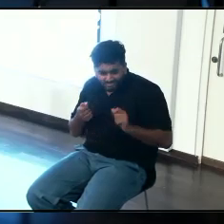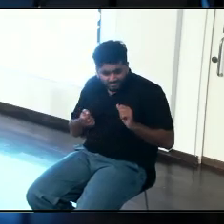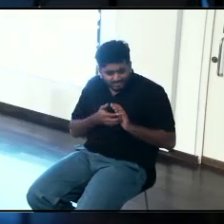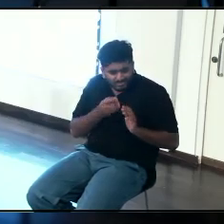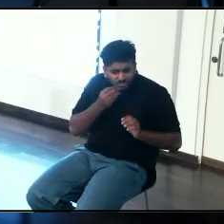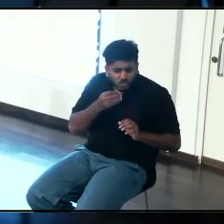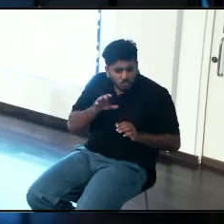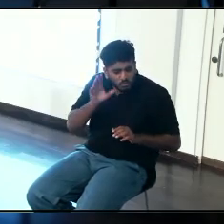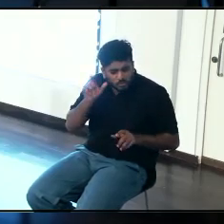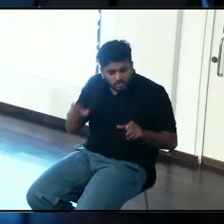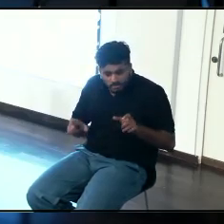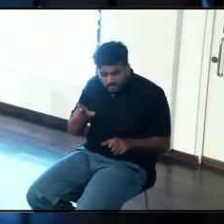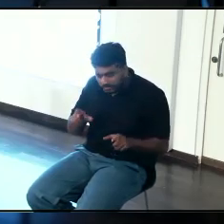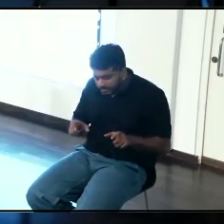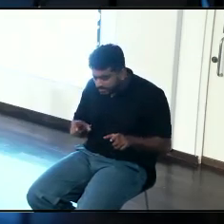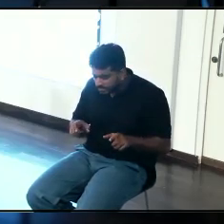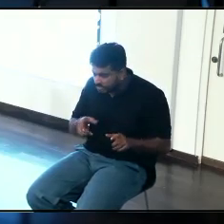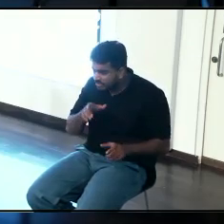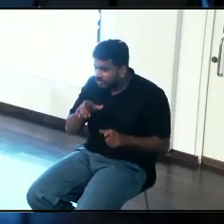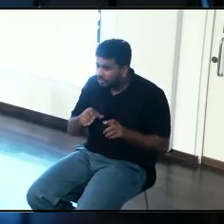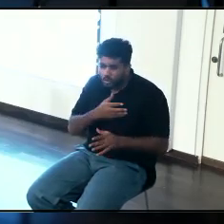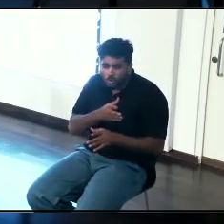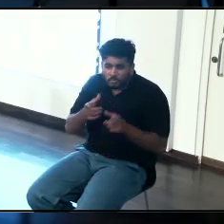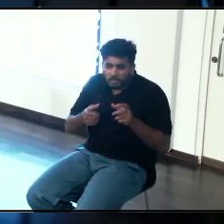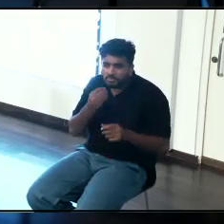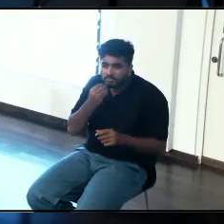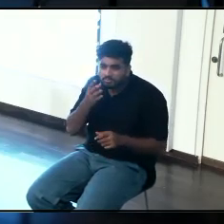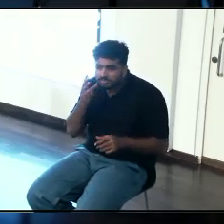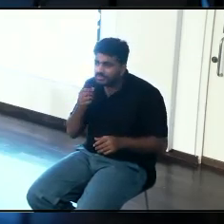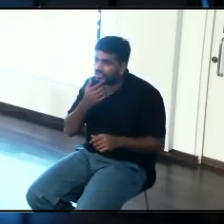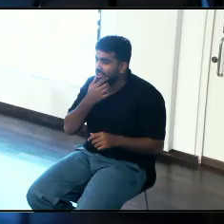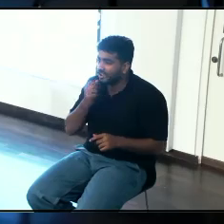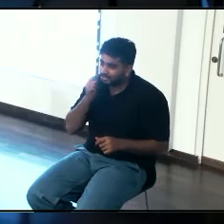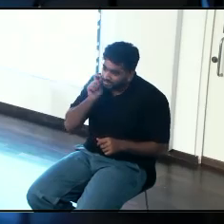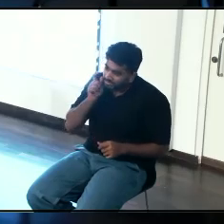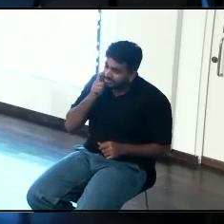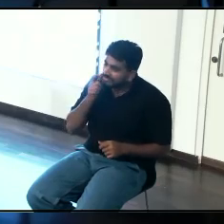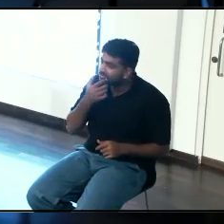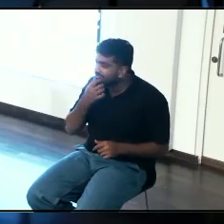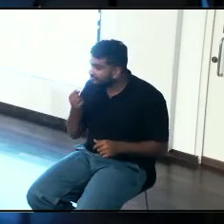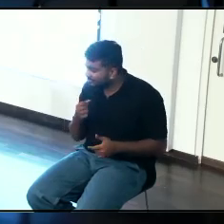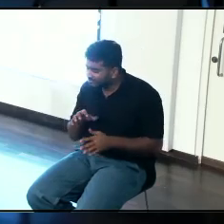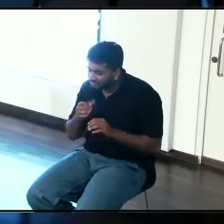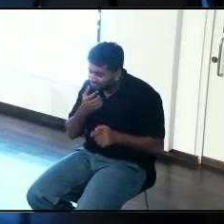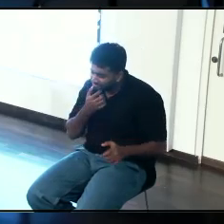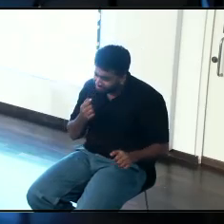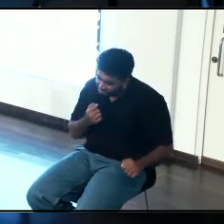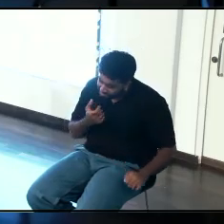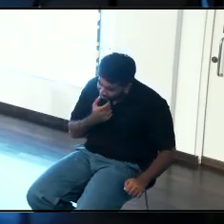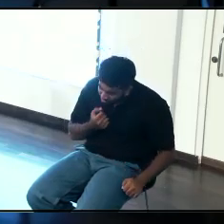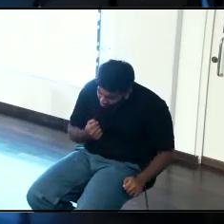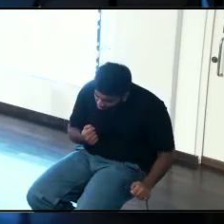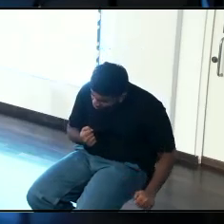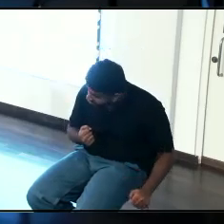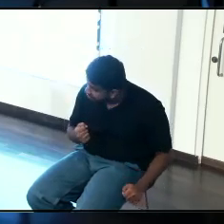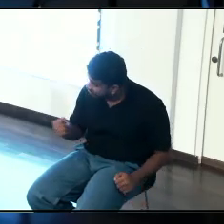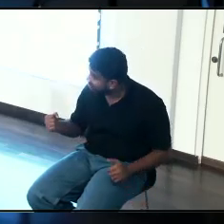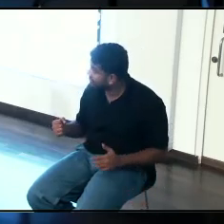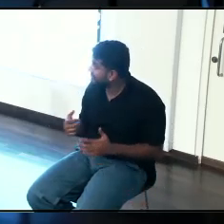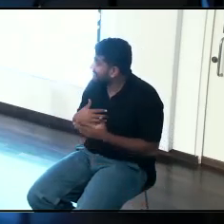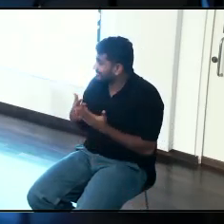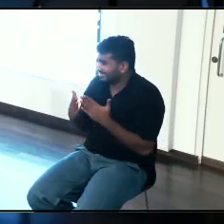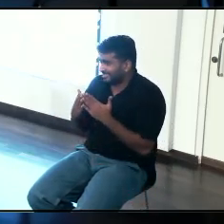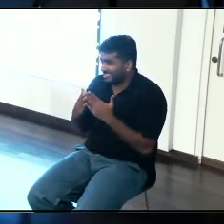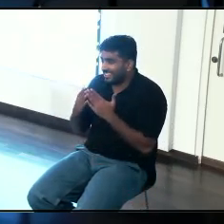older people, and everyone's getting older, all our parents and grandparents and so on. And it's a nice thing to leave